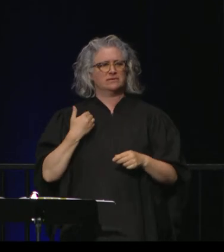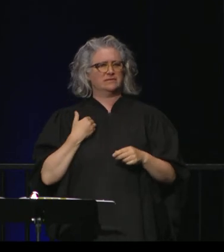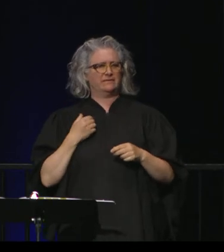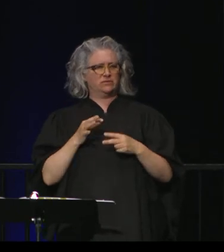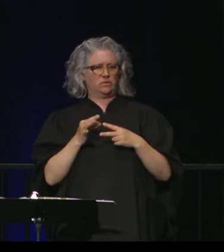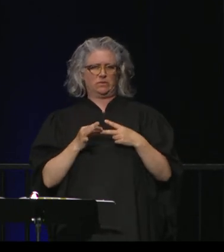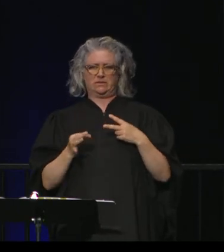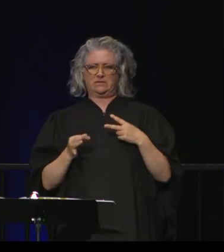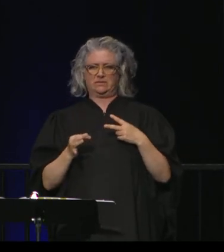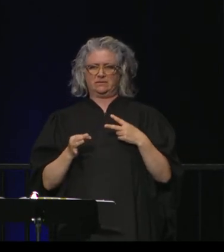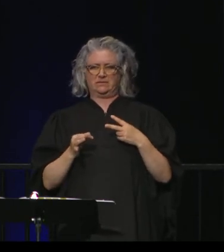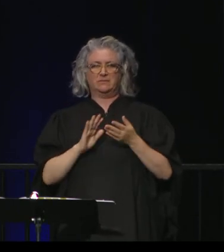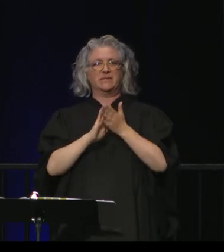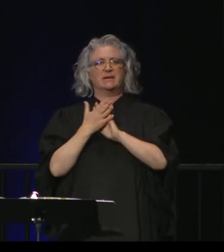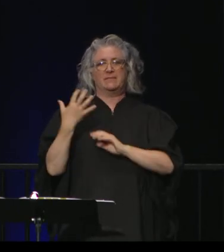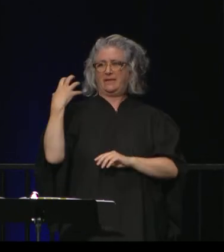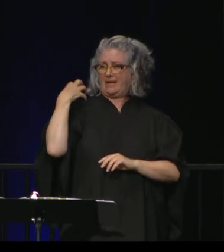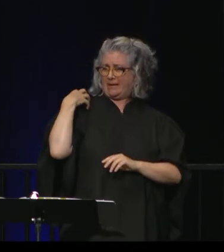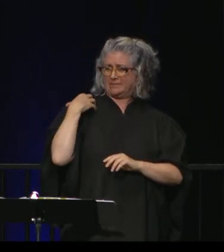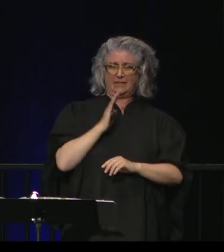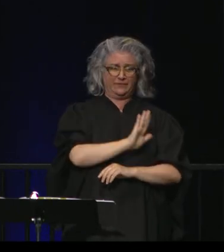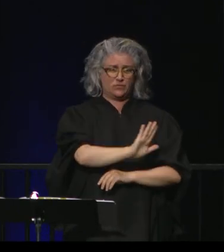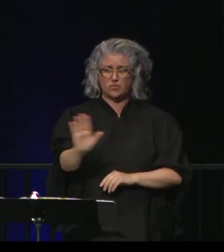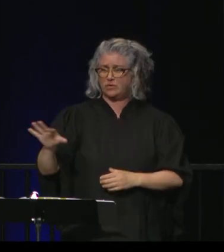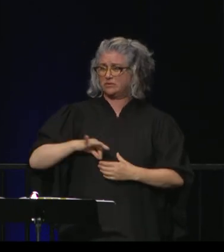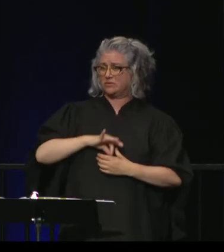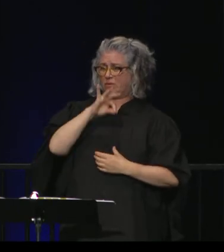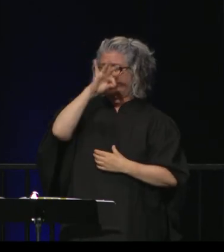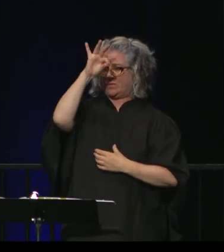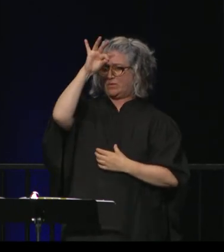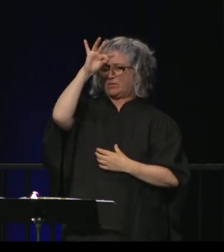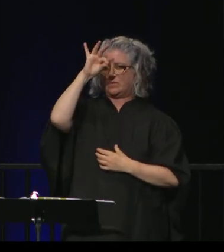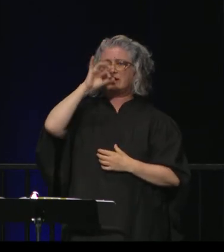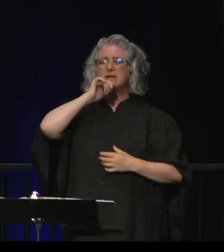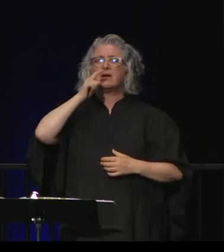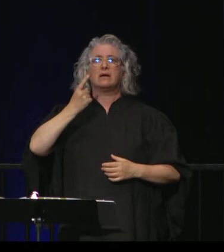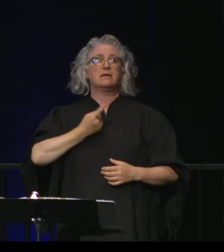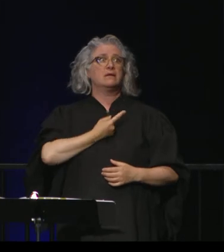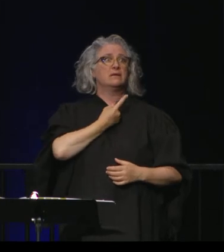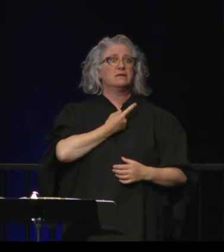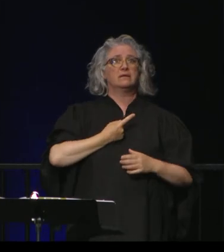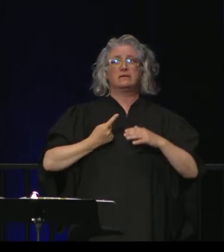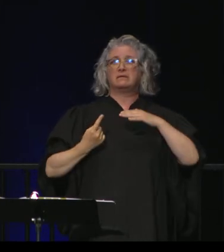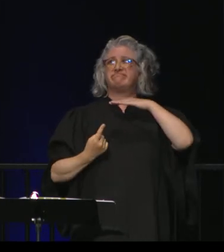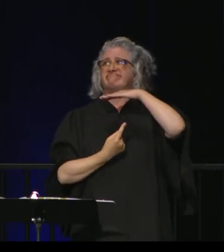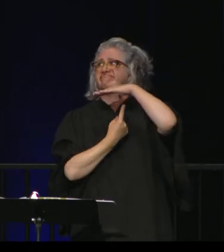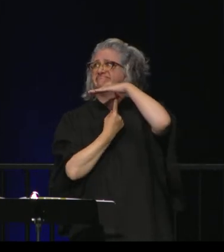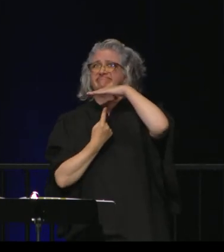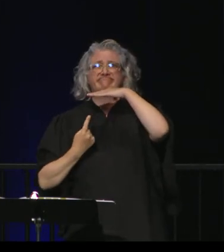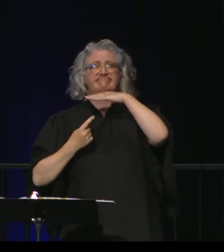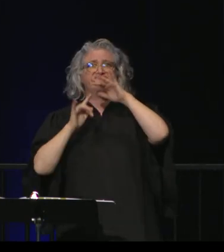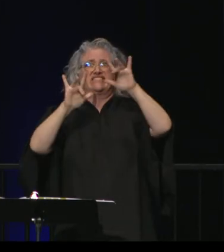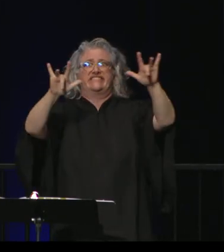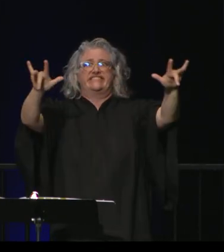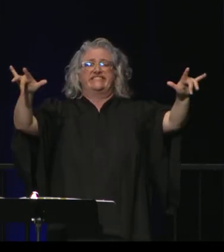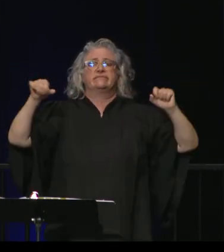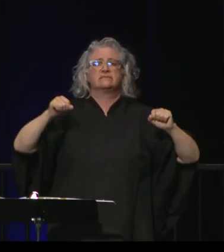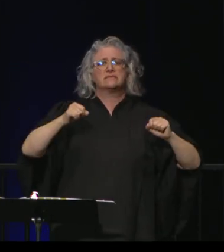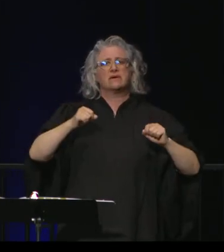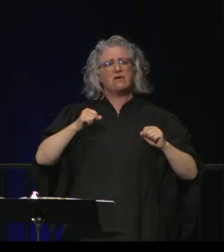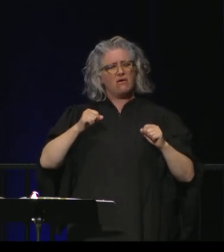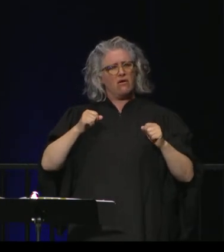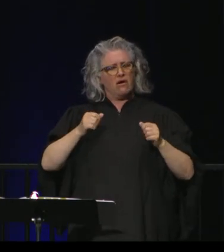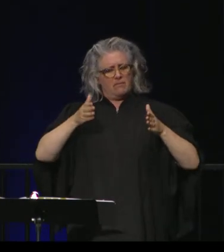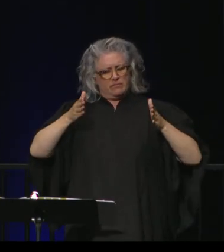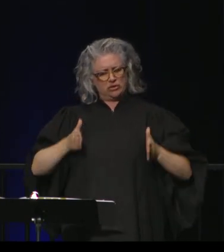be the captain of your soul. Not as some lone or isolated being, but as a person who